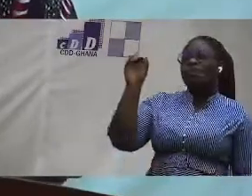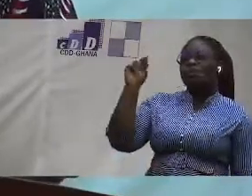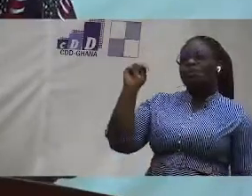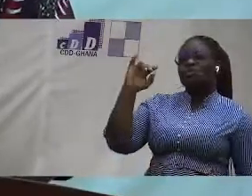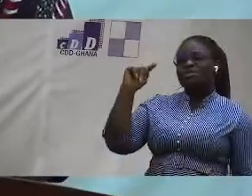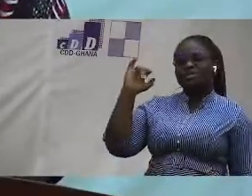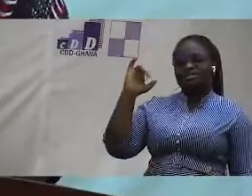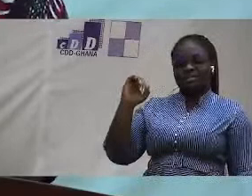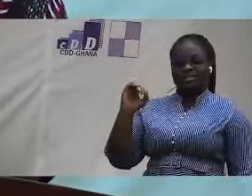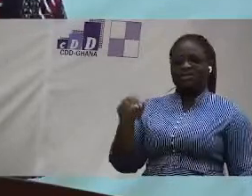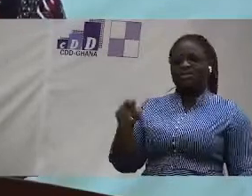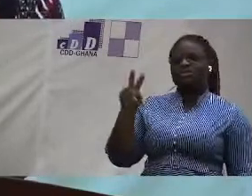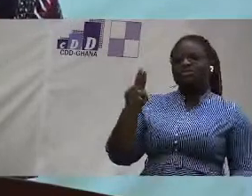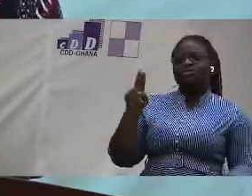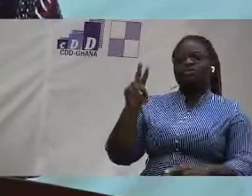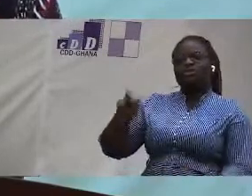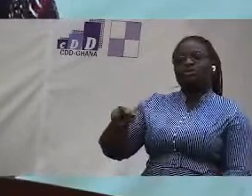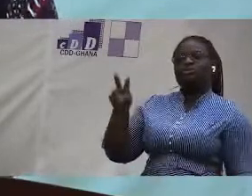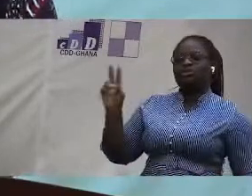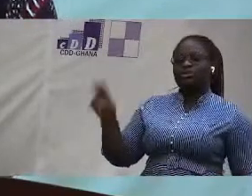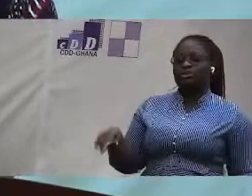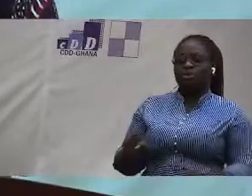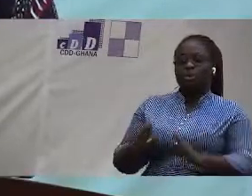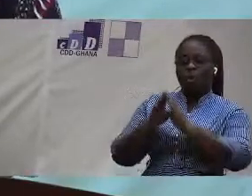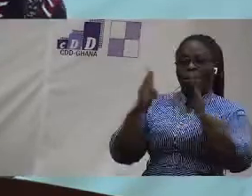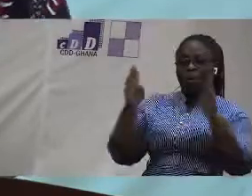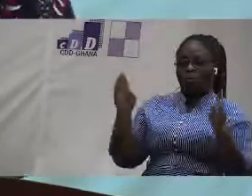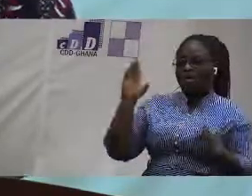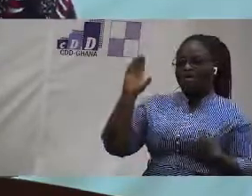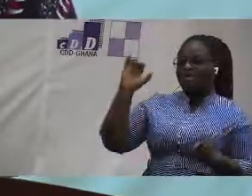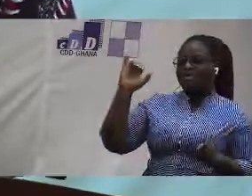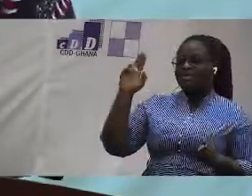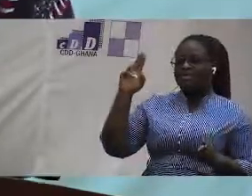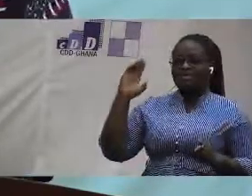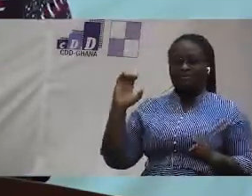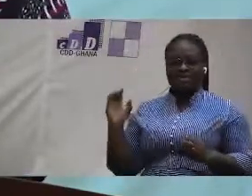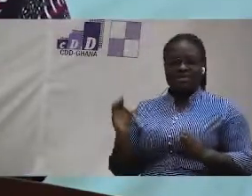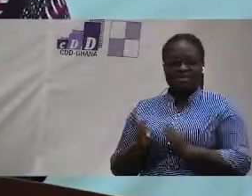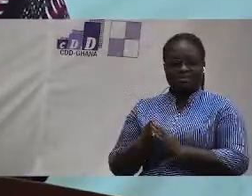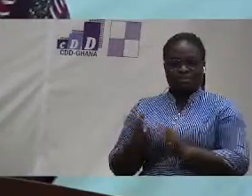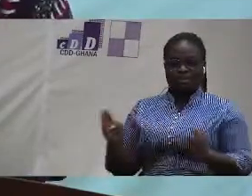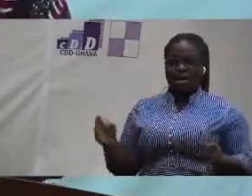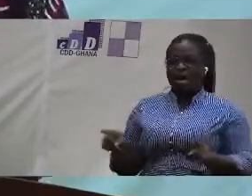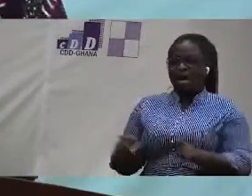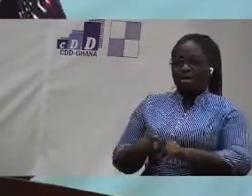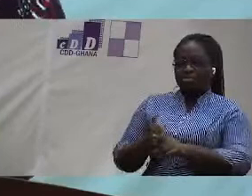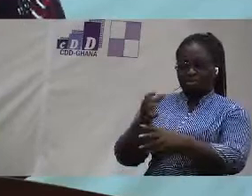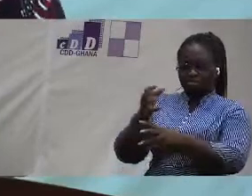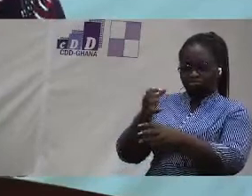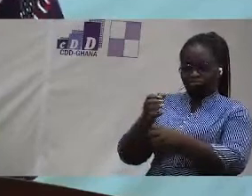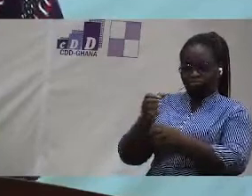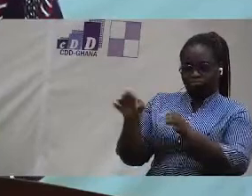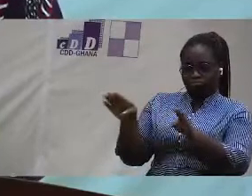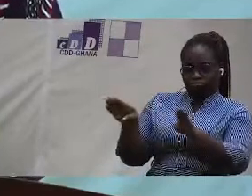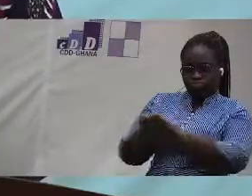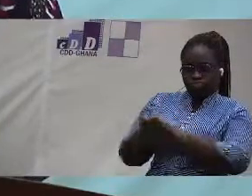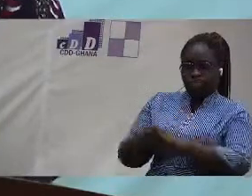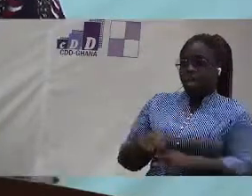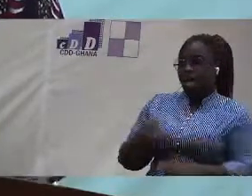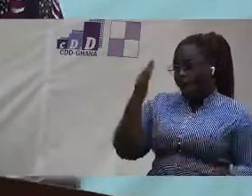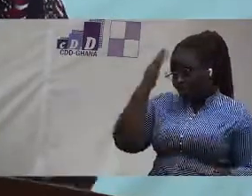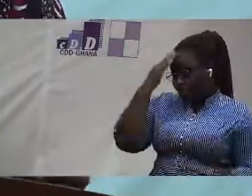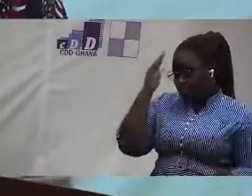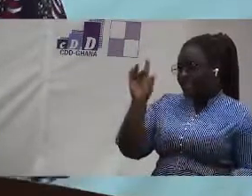Kronti22 and the hashtag Open Civic Spaces. And as we wrap up the 17th lecture, I know that the